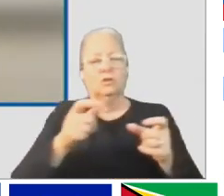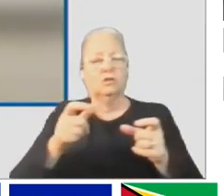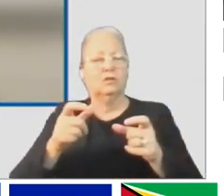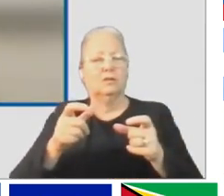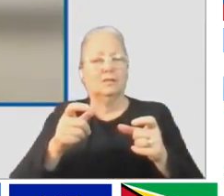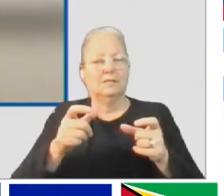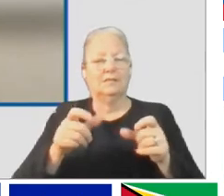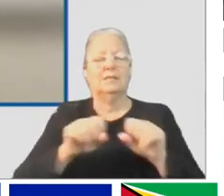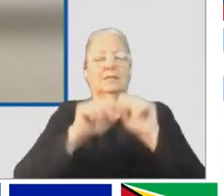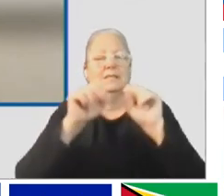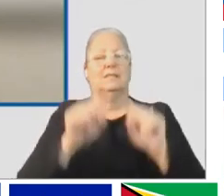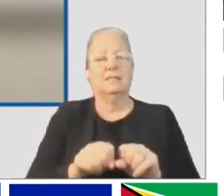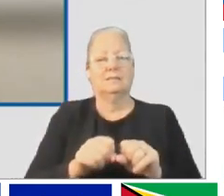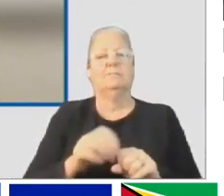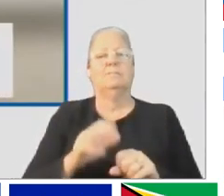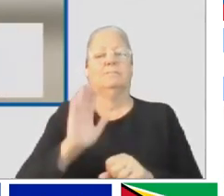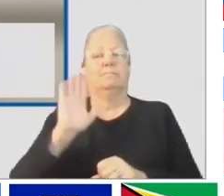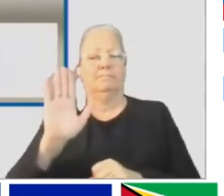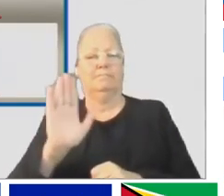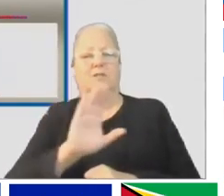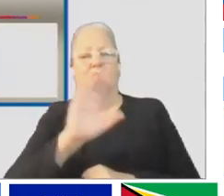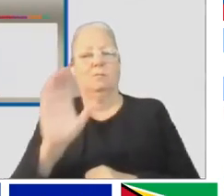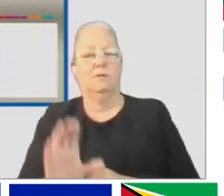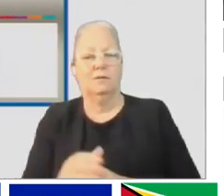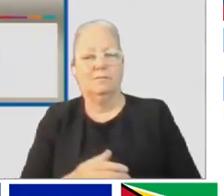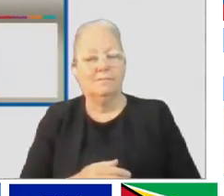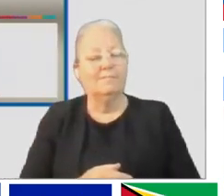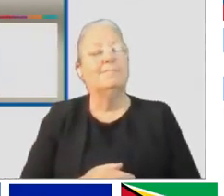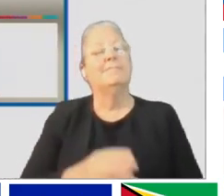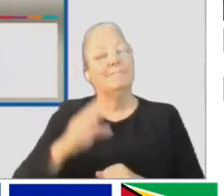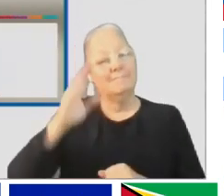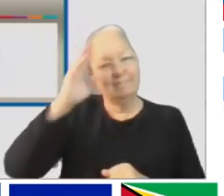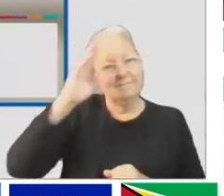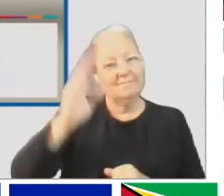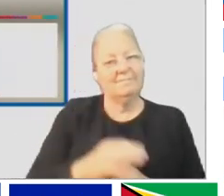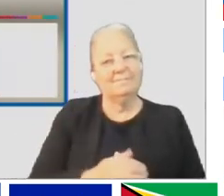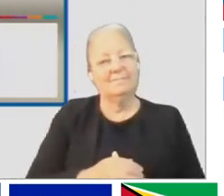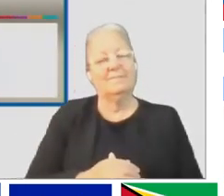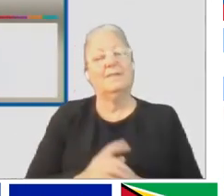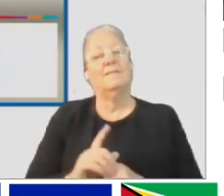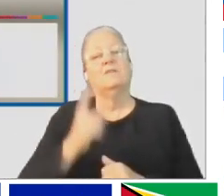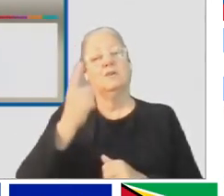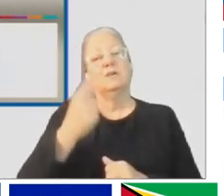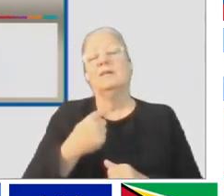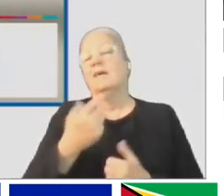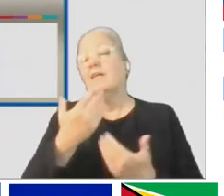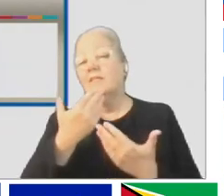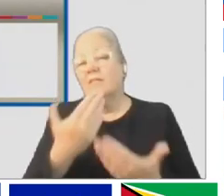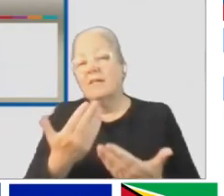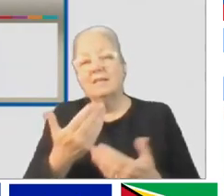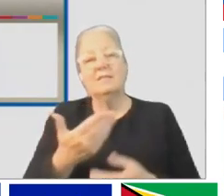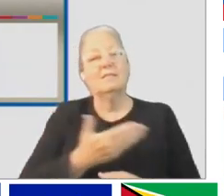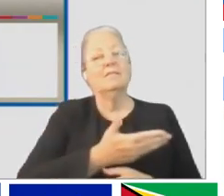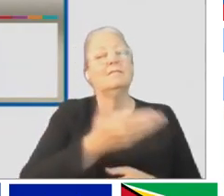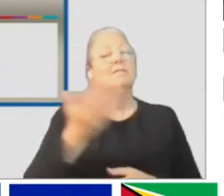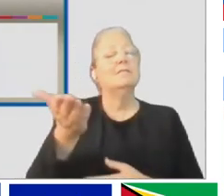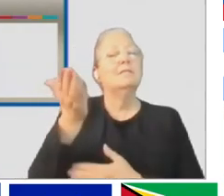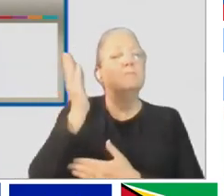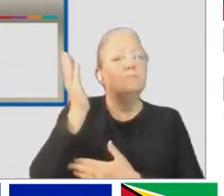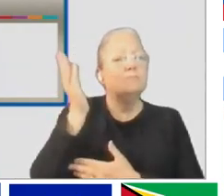Hi, good afternoon, Mr. Glaze. Good afternoon, everyone. First, I wanted to say thank you to all our presenters and panelists for